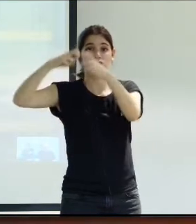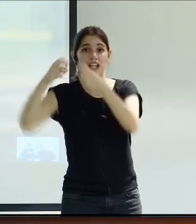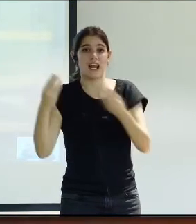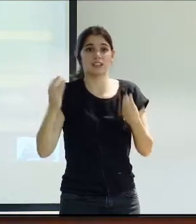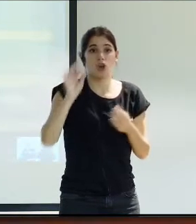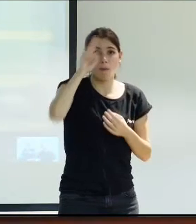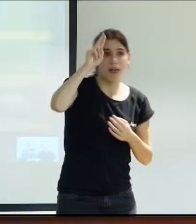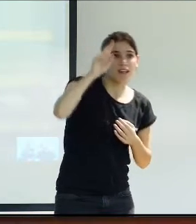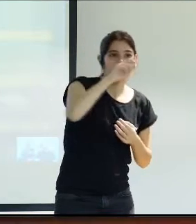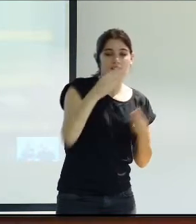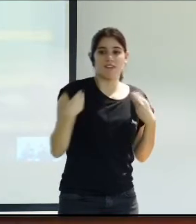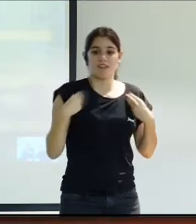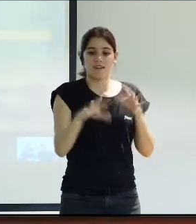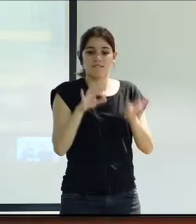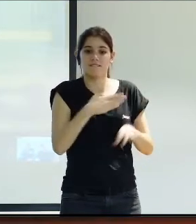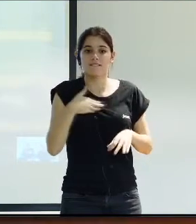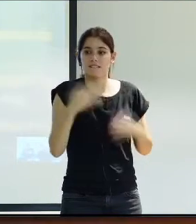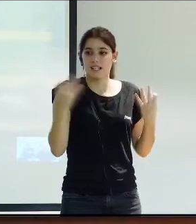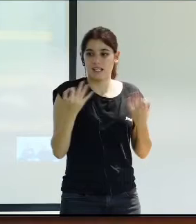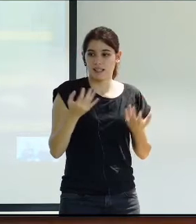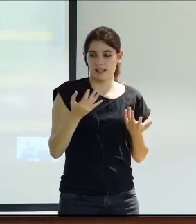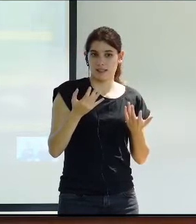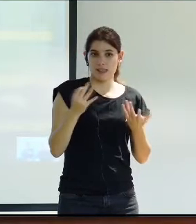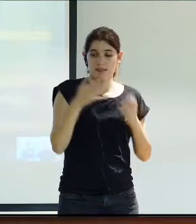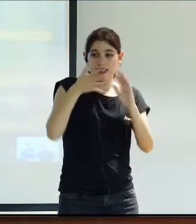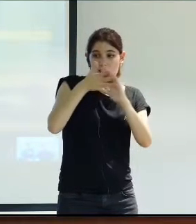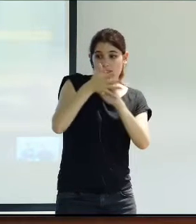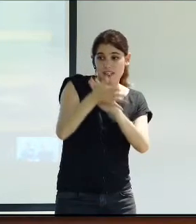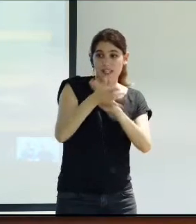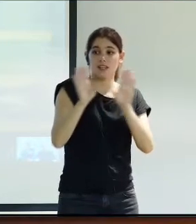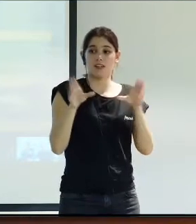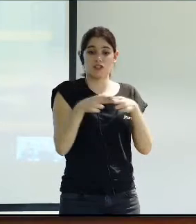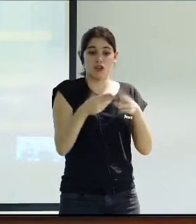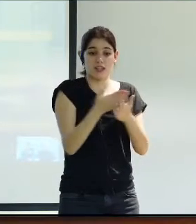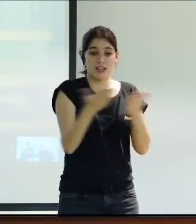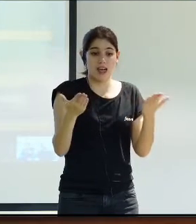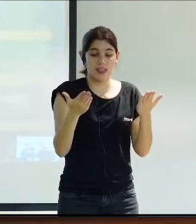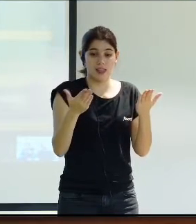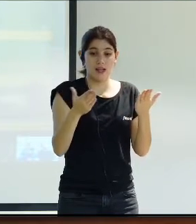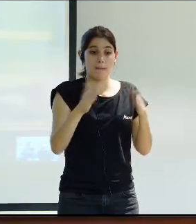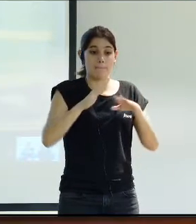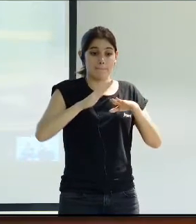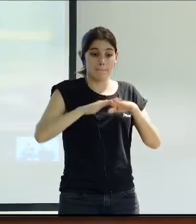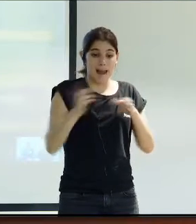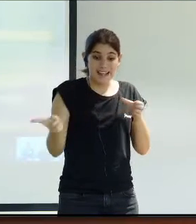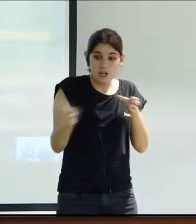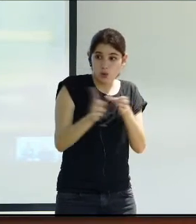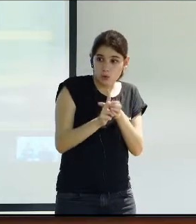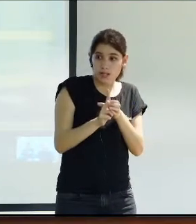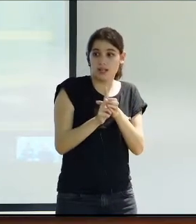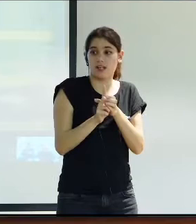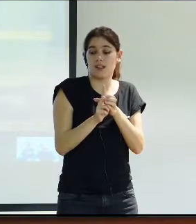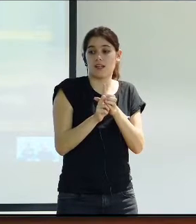to define community to a much larger extent than that we